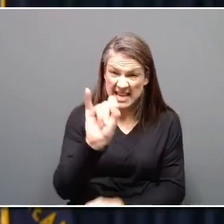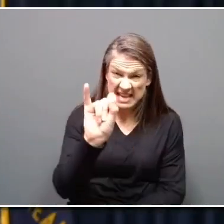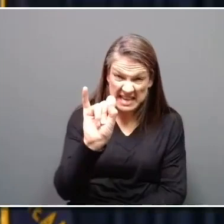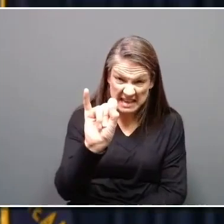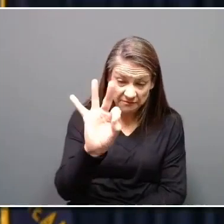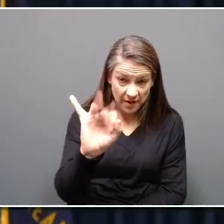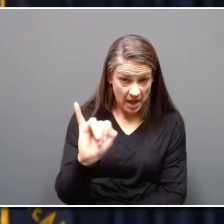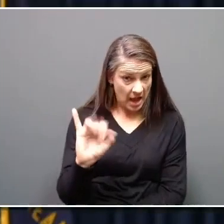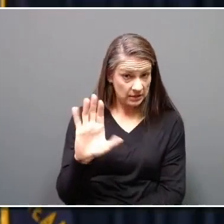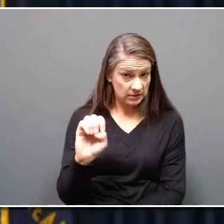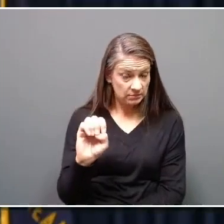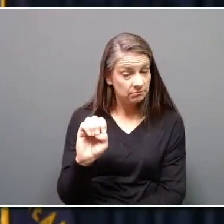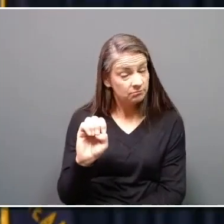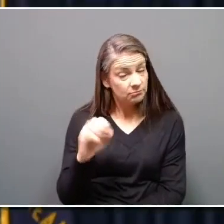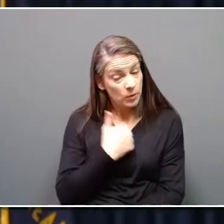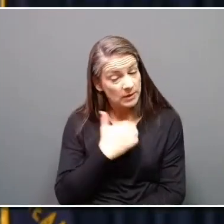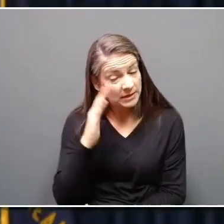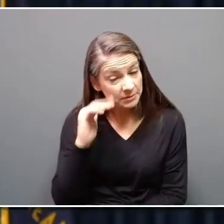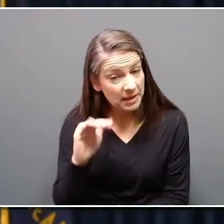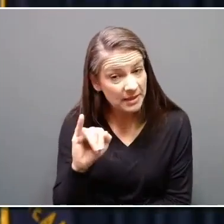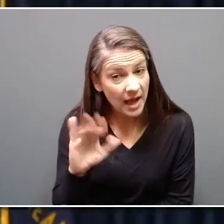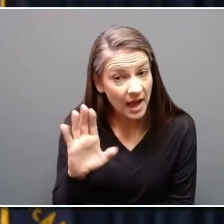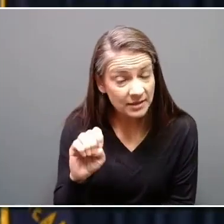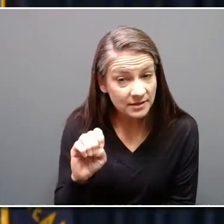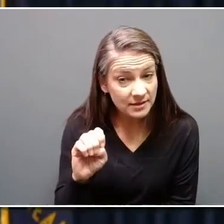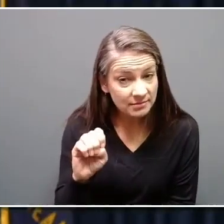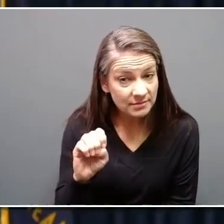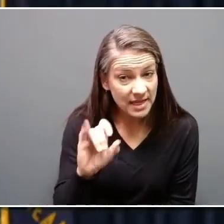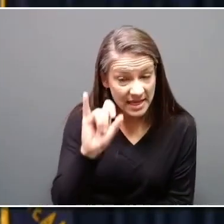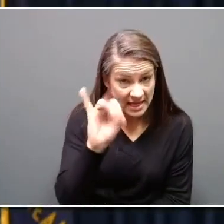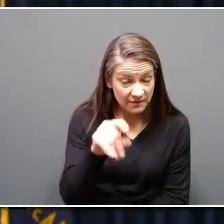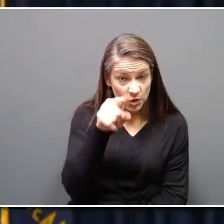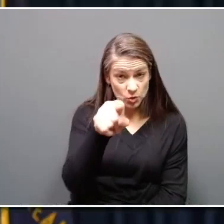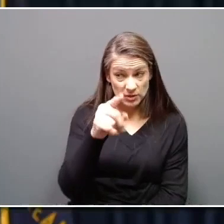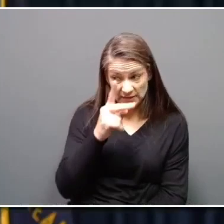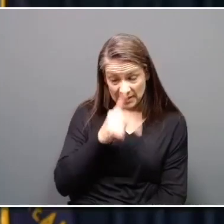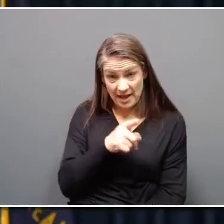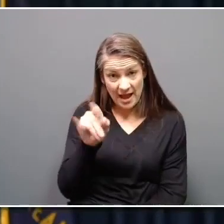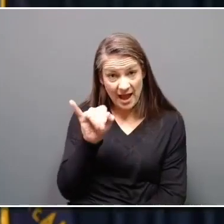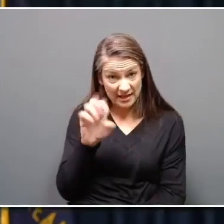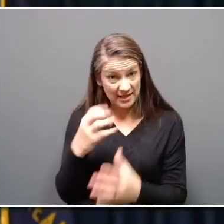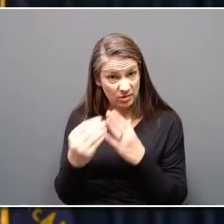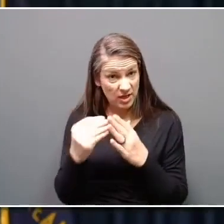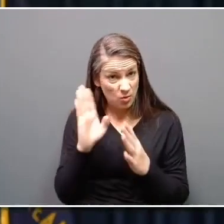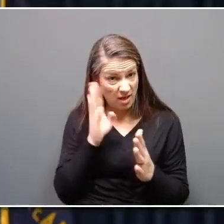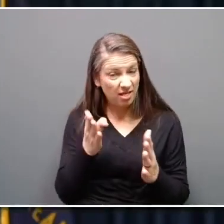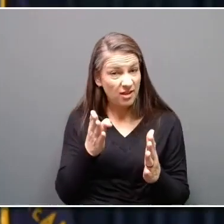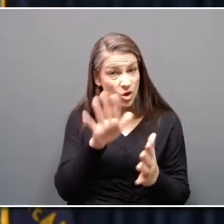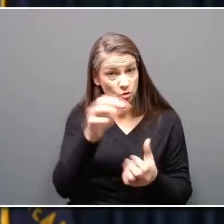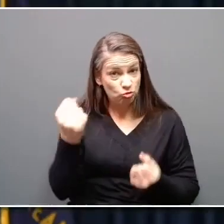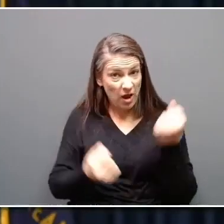some, traveling in your vehicle will become extremely dangerous. And to echo the